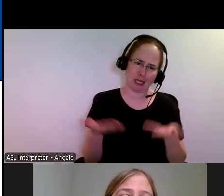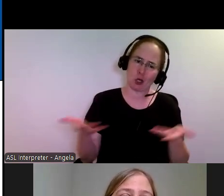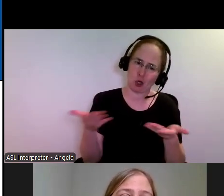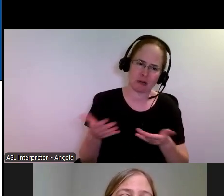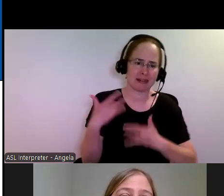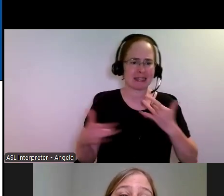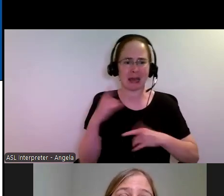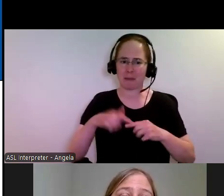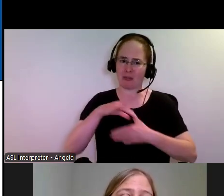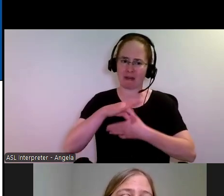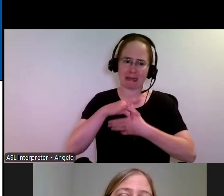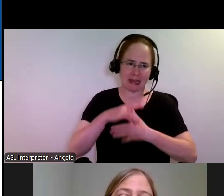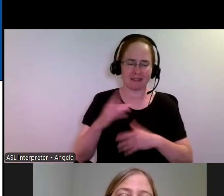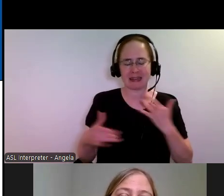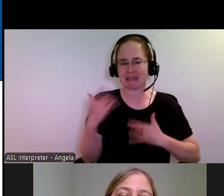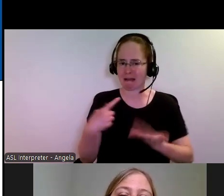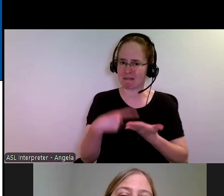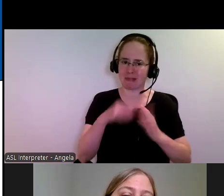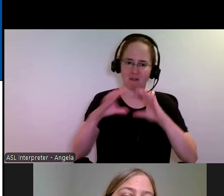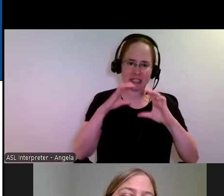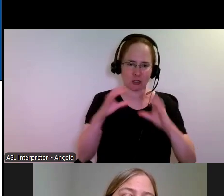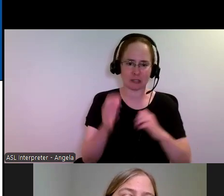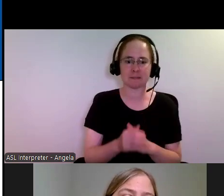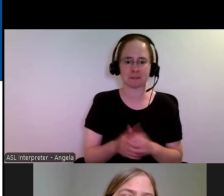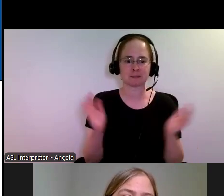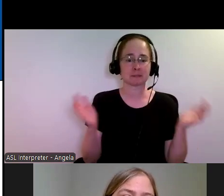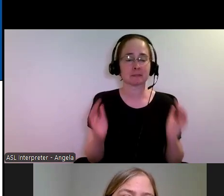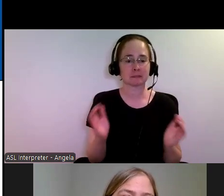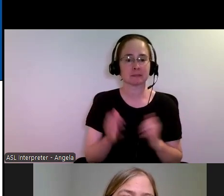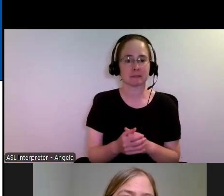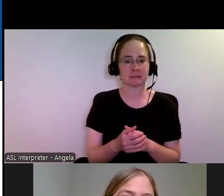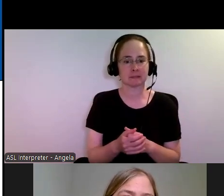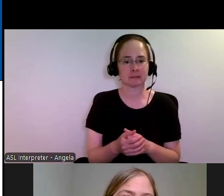about this content, and excited for the conversation especially. Next slide, please.